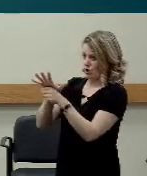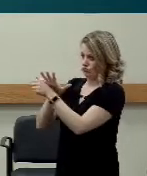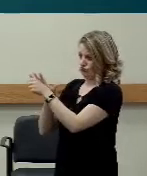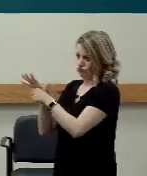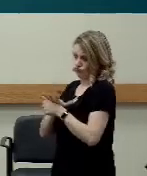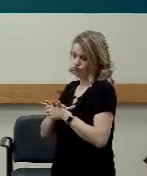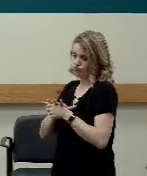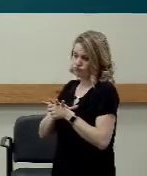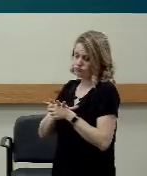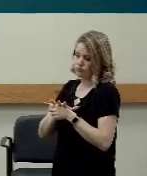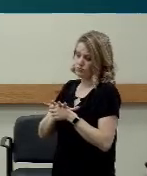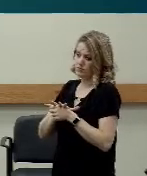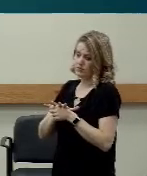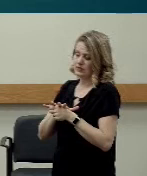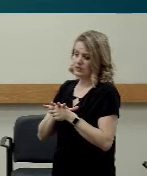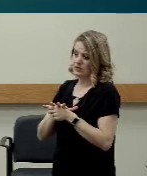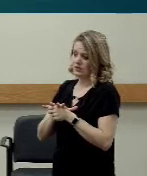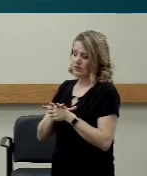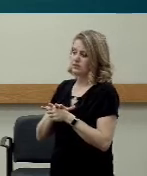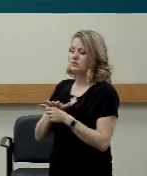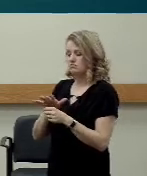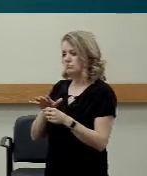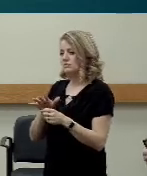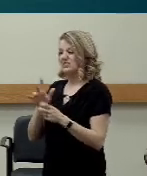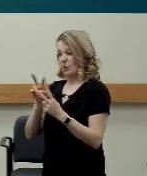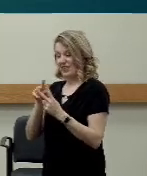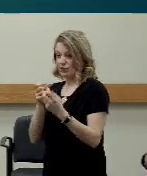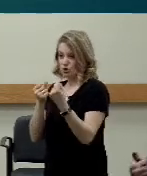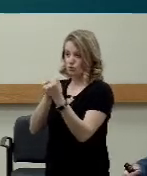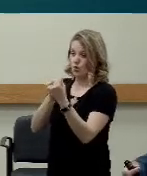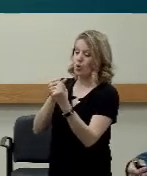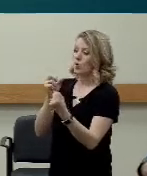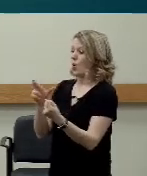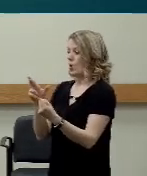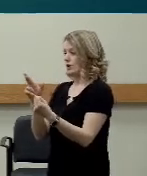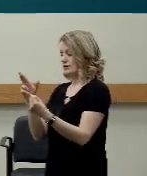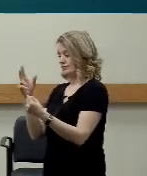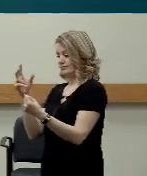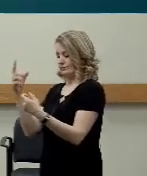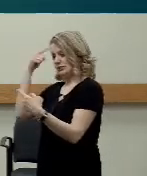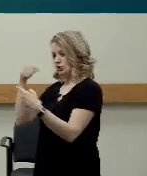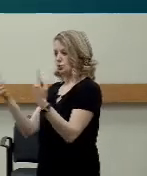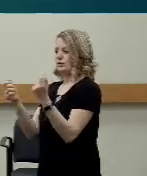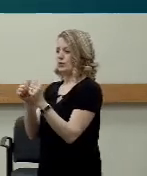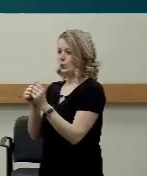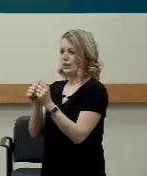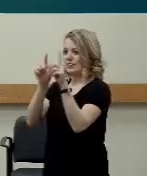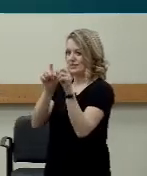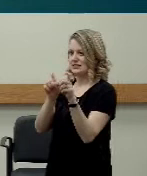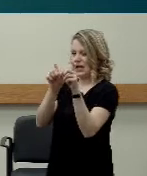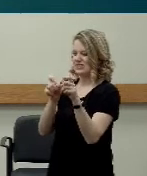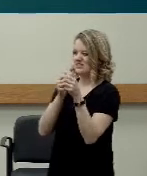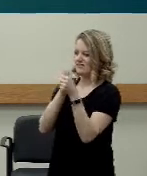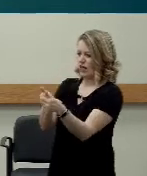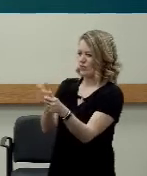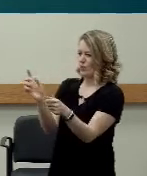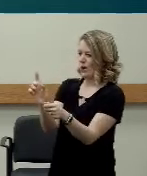either support or refute the notion that the tests are following the viral activity. So, for